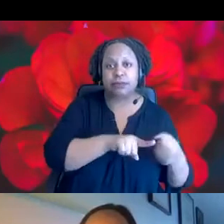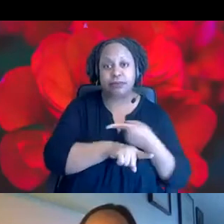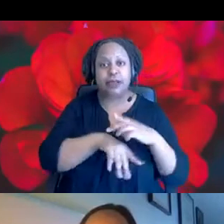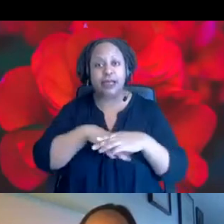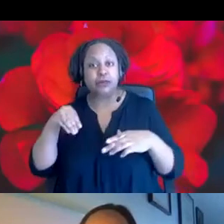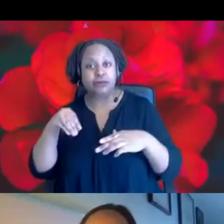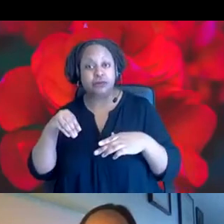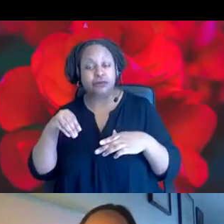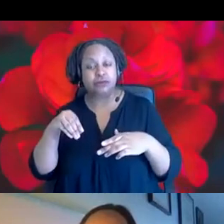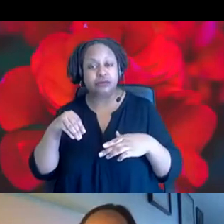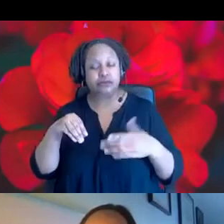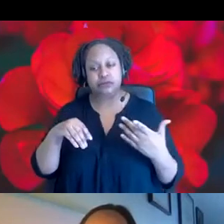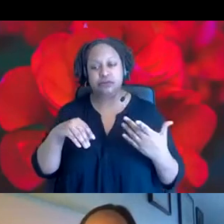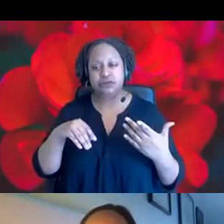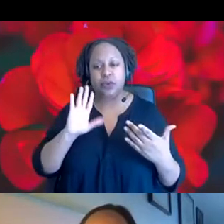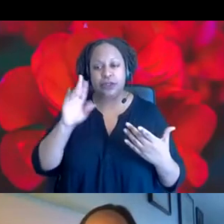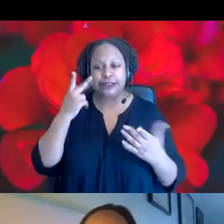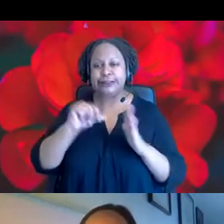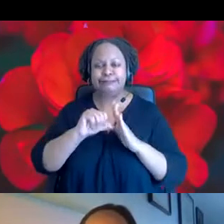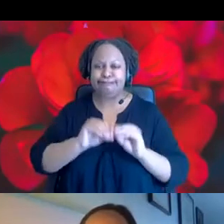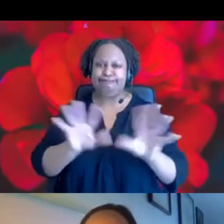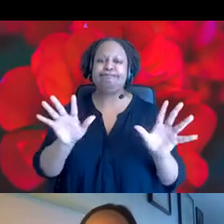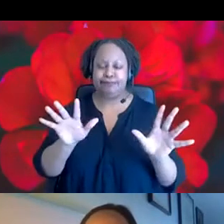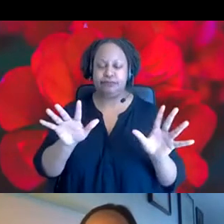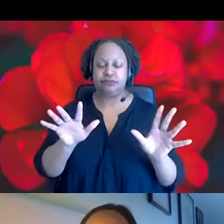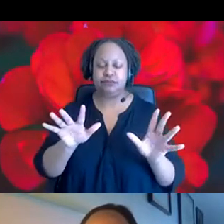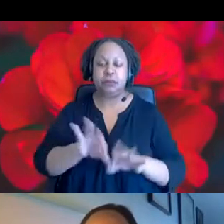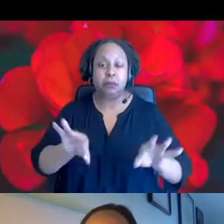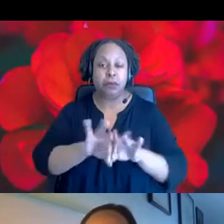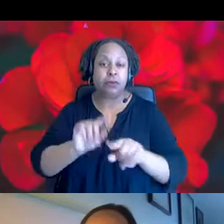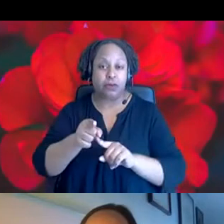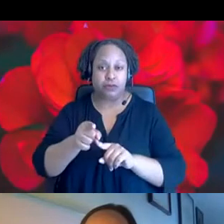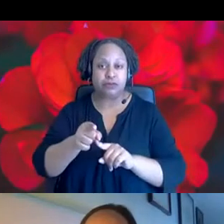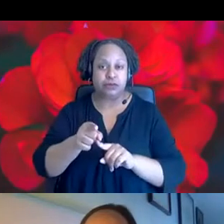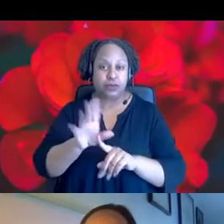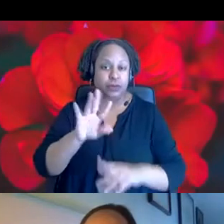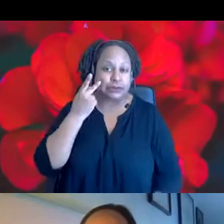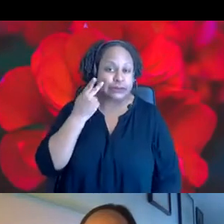And I think that's really going to be the key moment, I think.